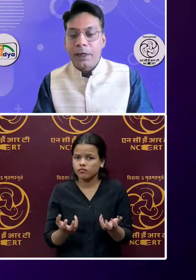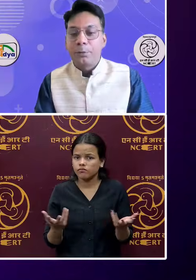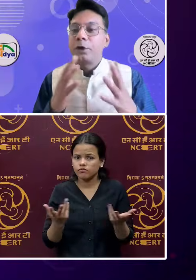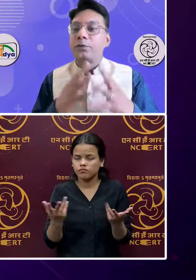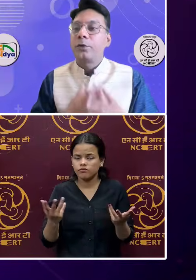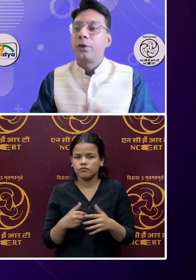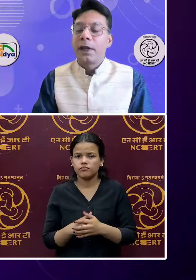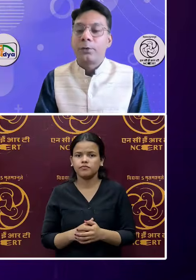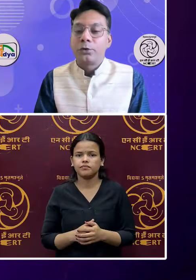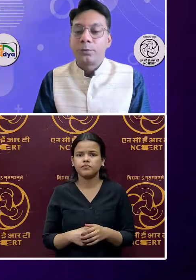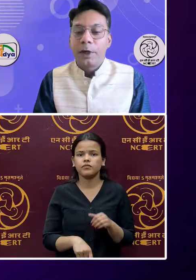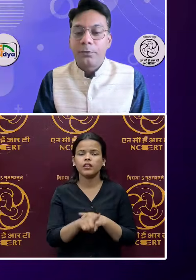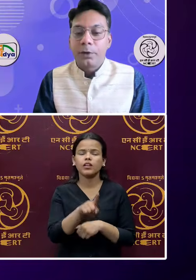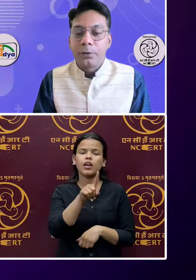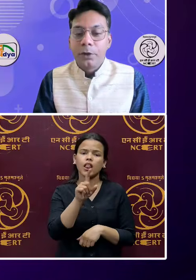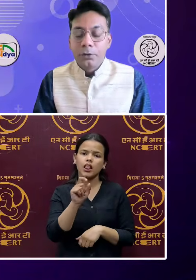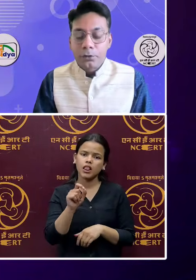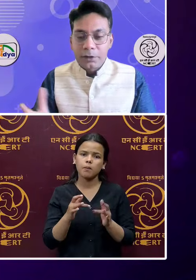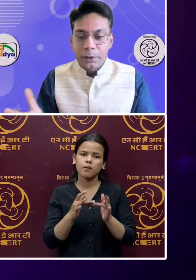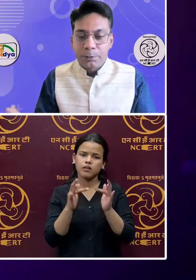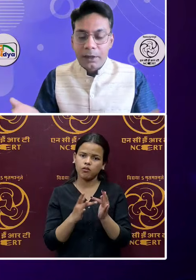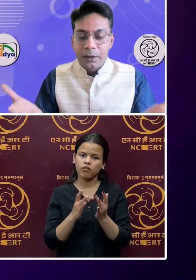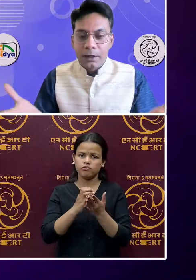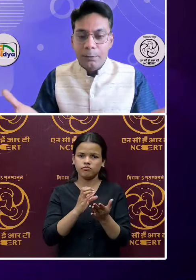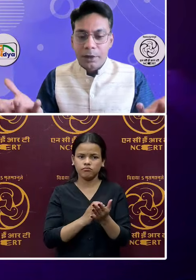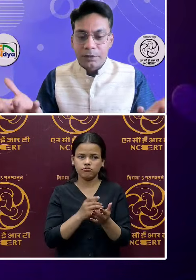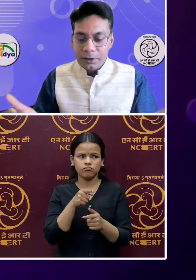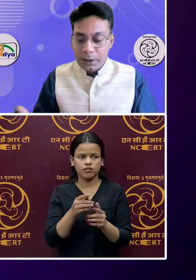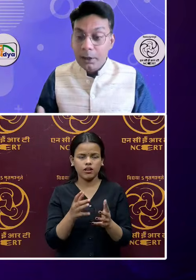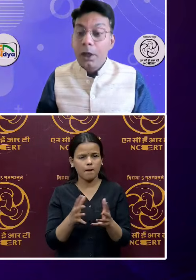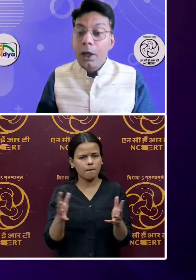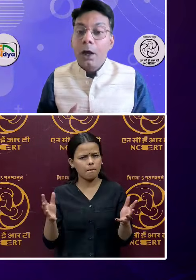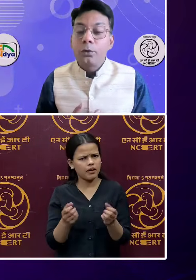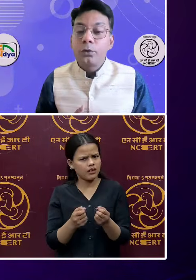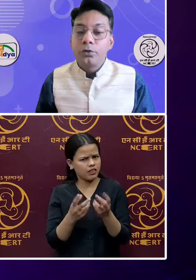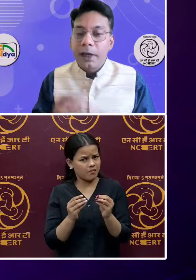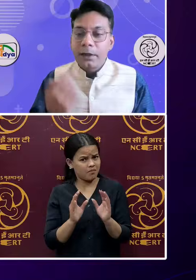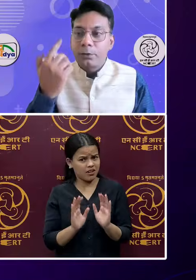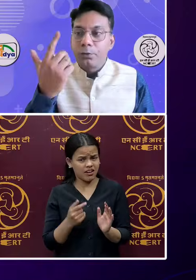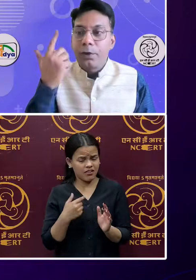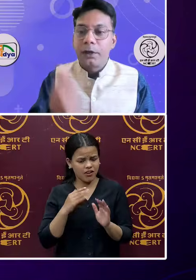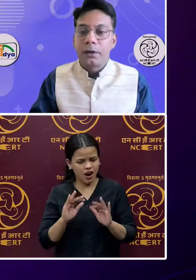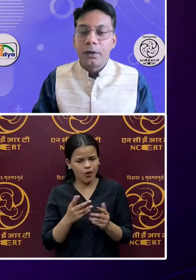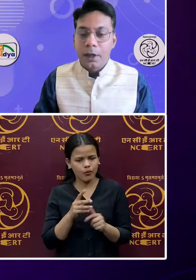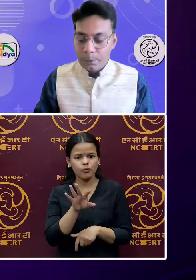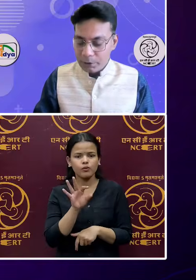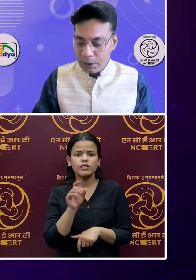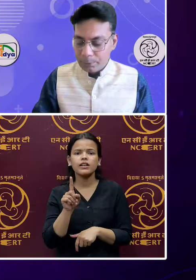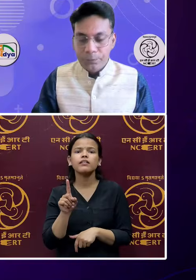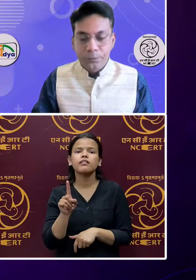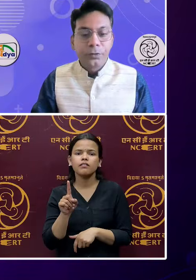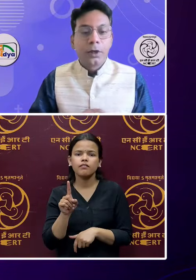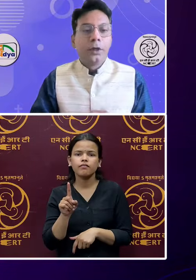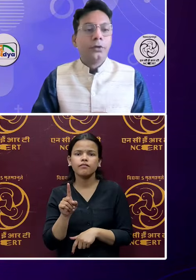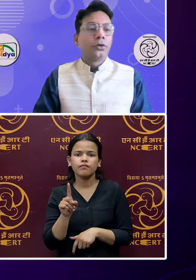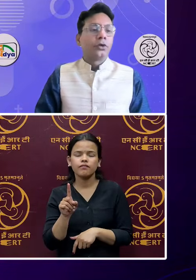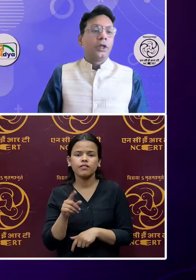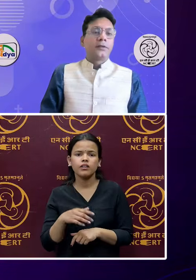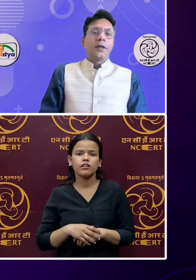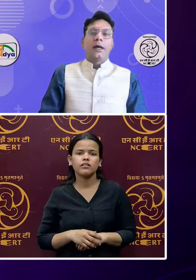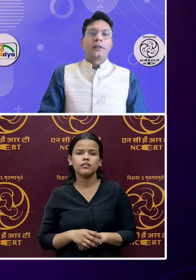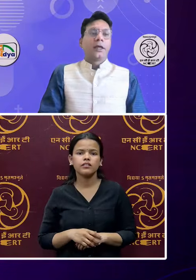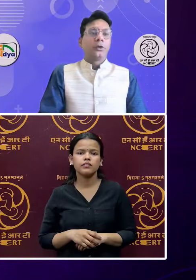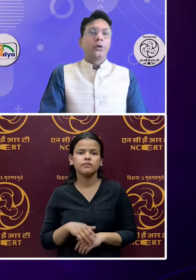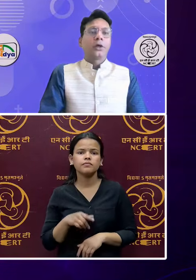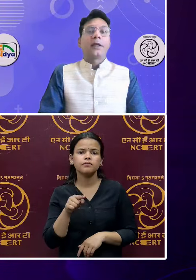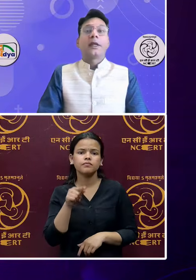have n number of online course platform. So it's a big numbers, correct? How to select one among them? So